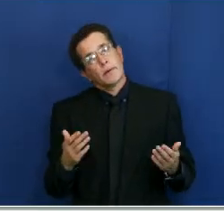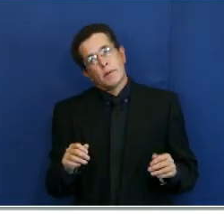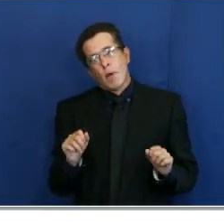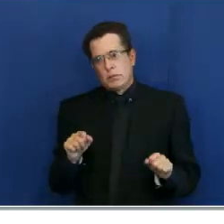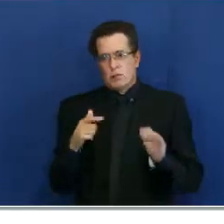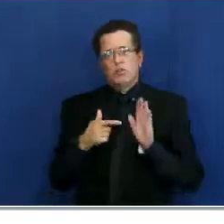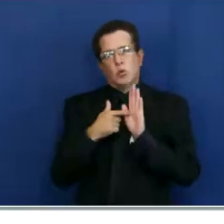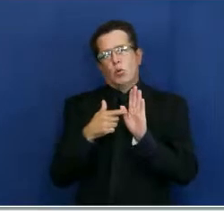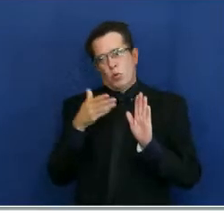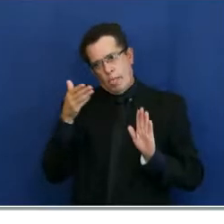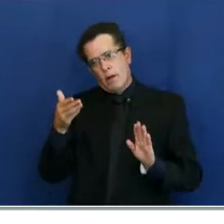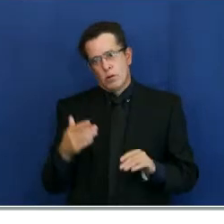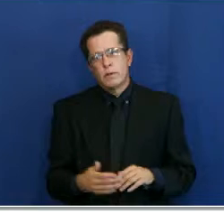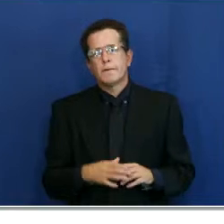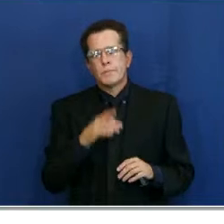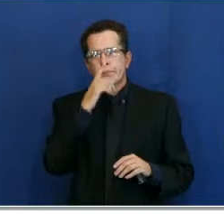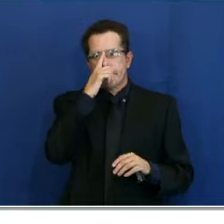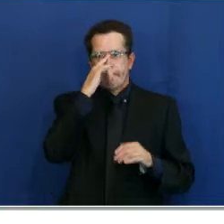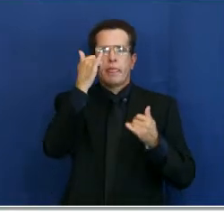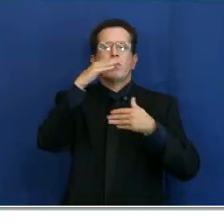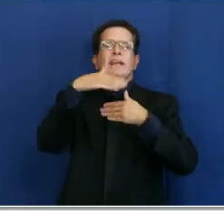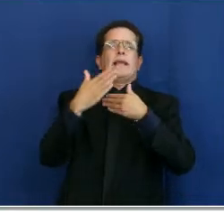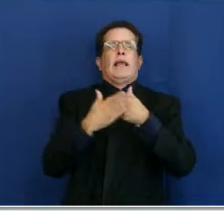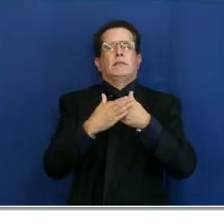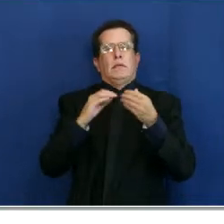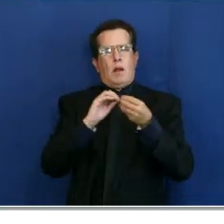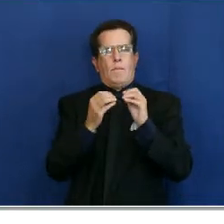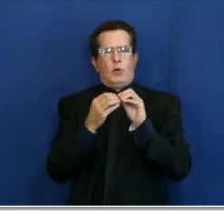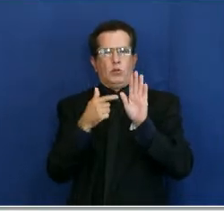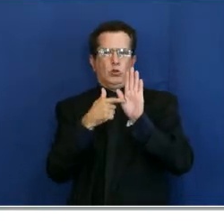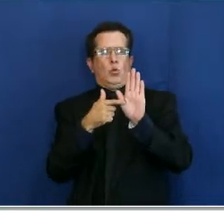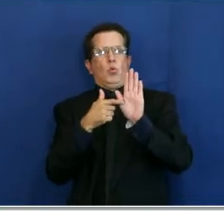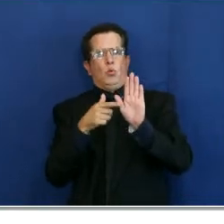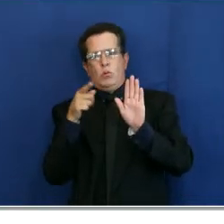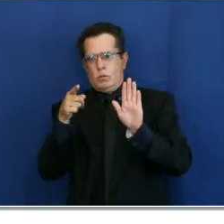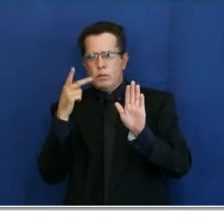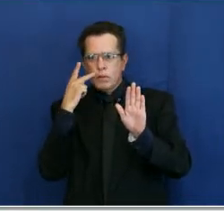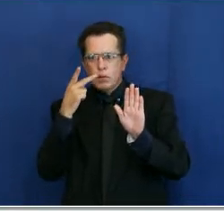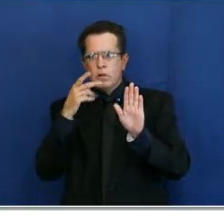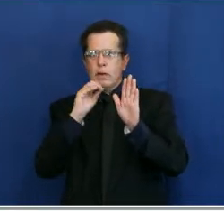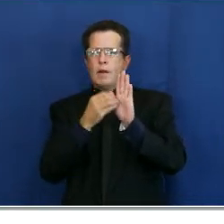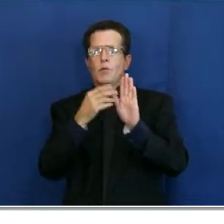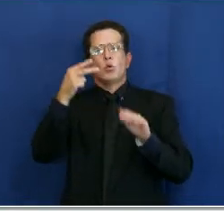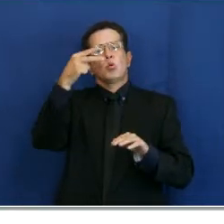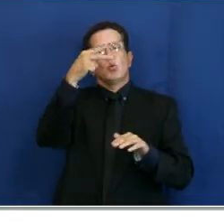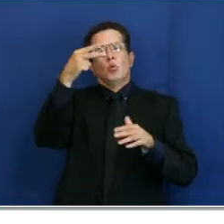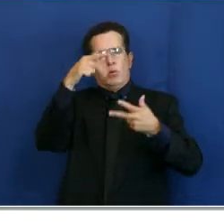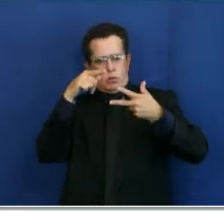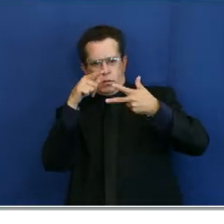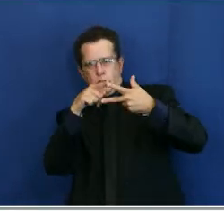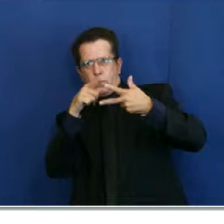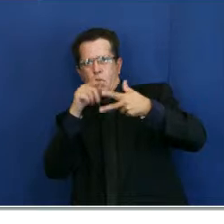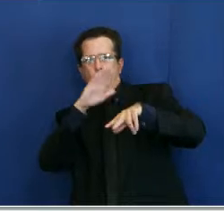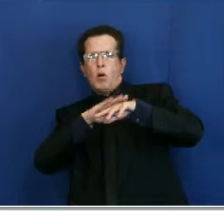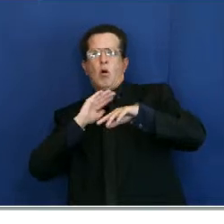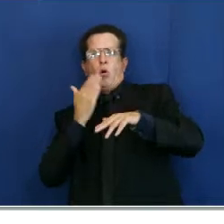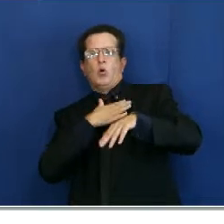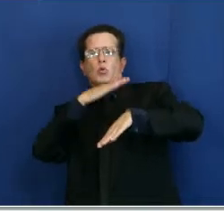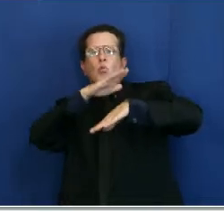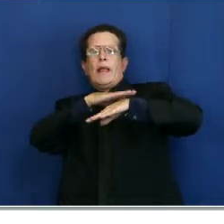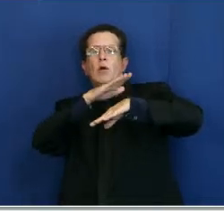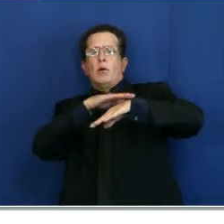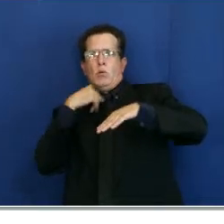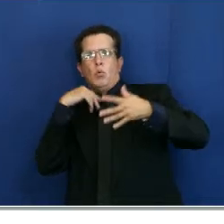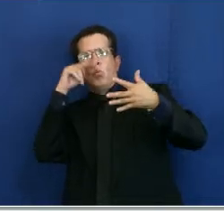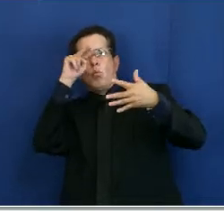to the next slide, let's talk specifically about the number 2 trigger on our triggers dashboard, and